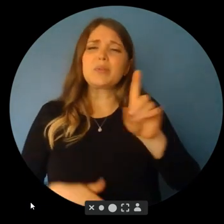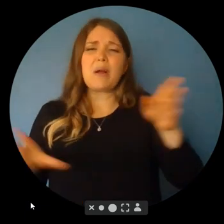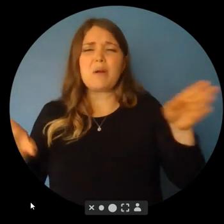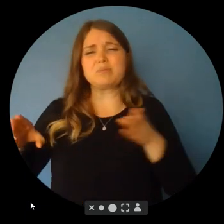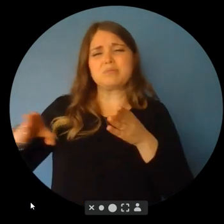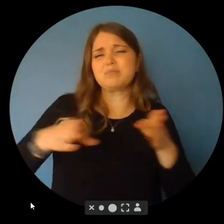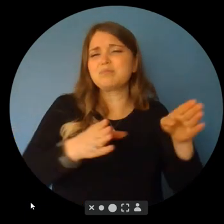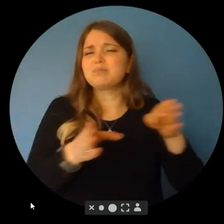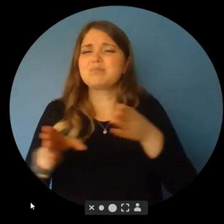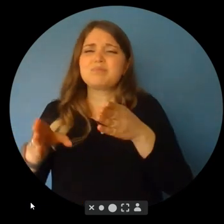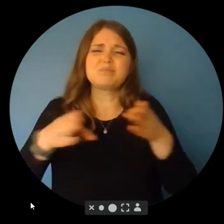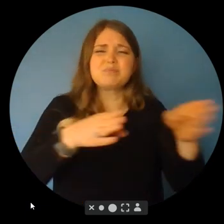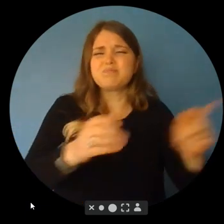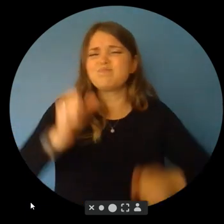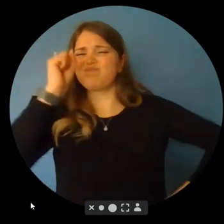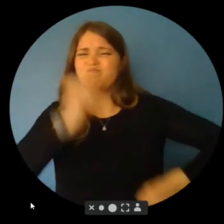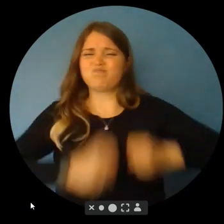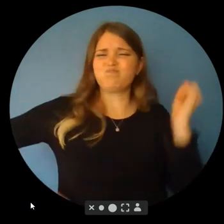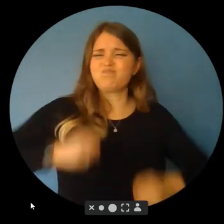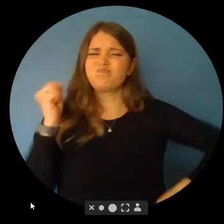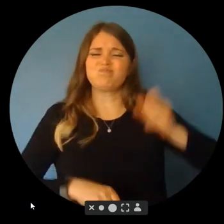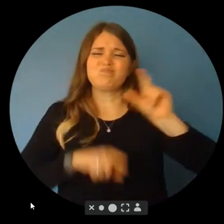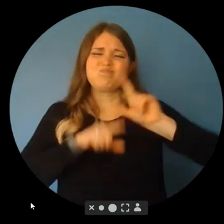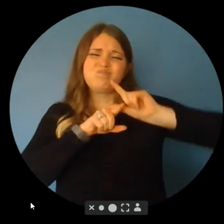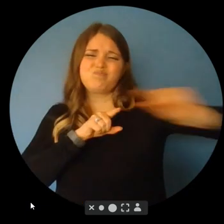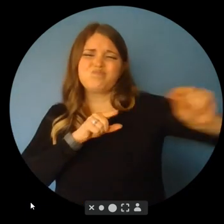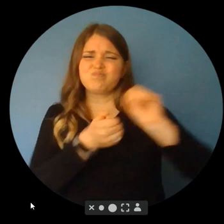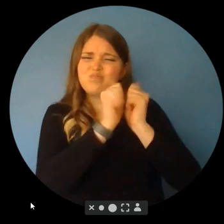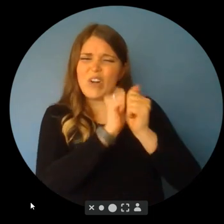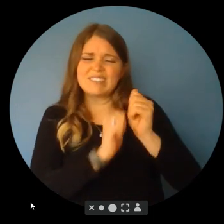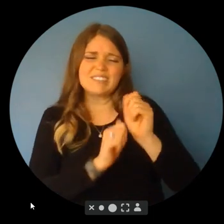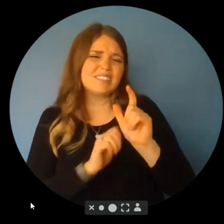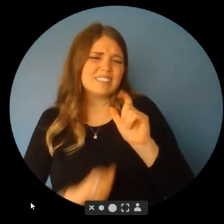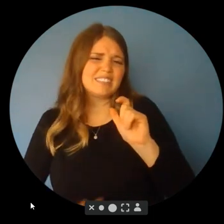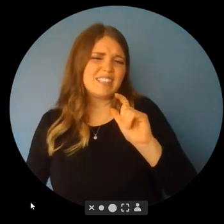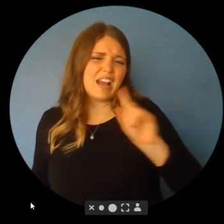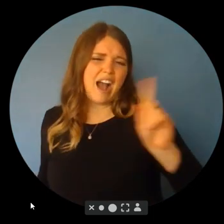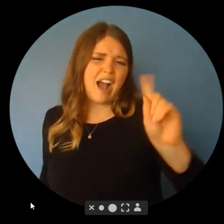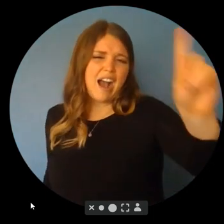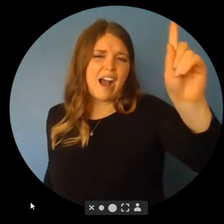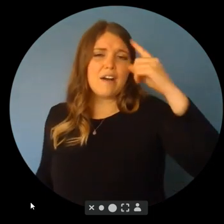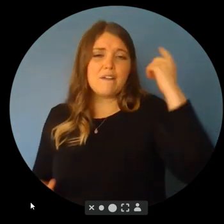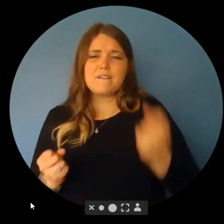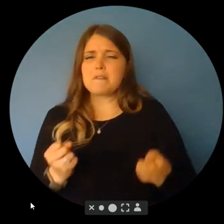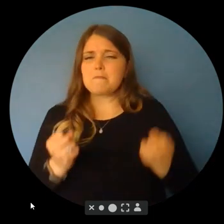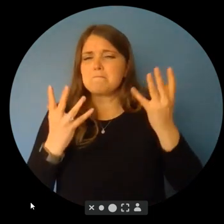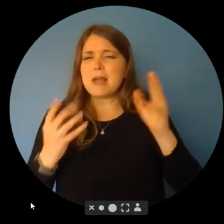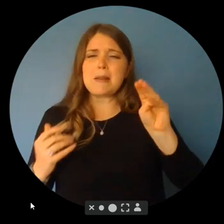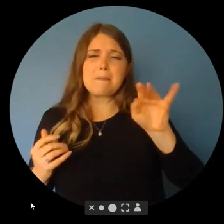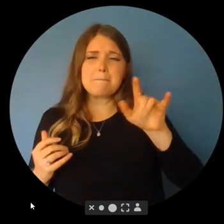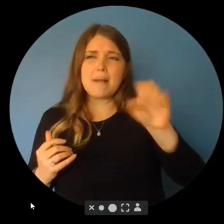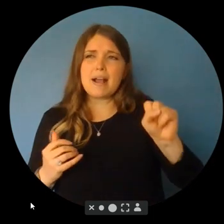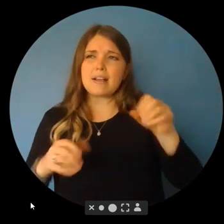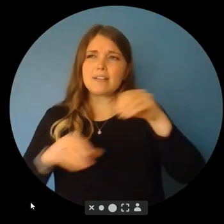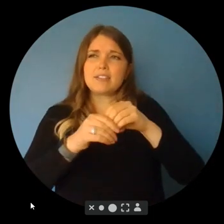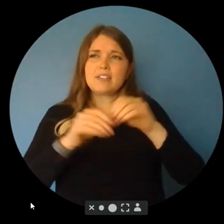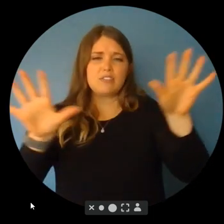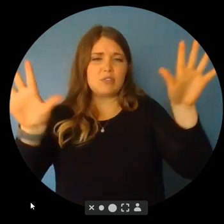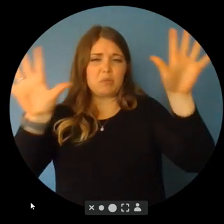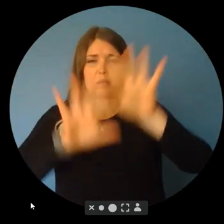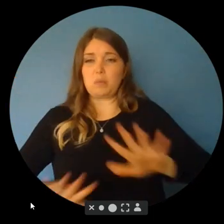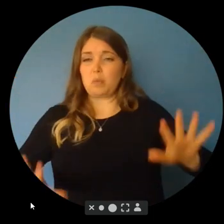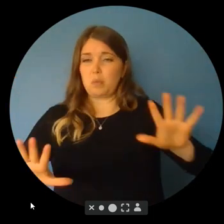a breakneck pace and grind on for miles across weirdish wild space. Headed, I